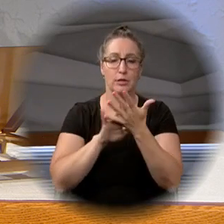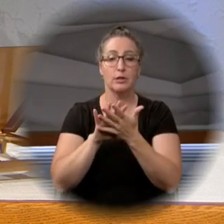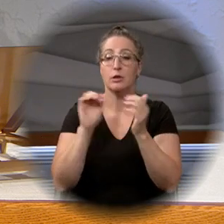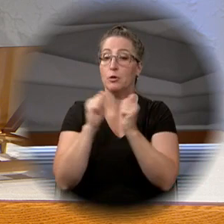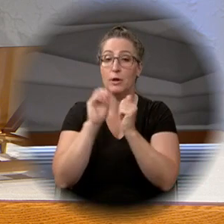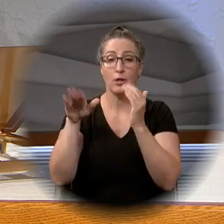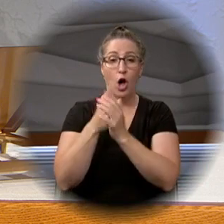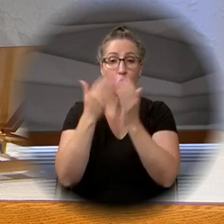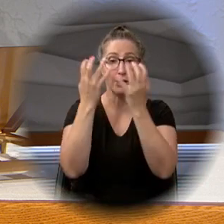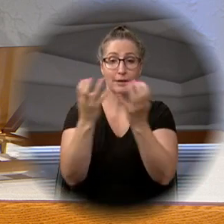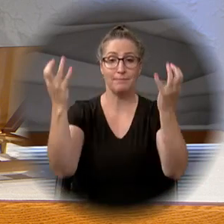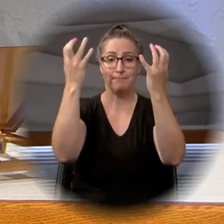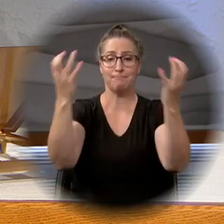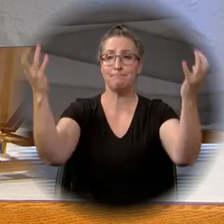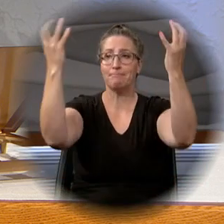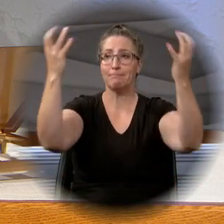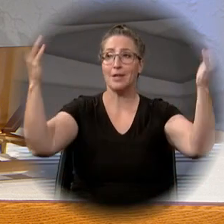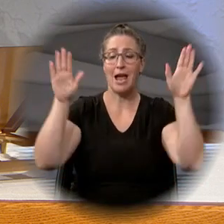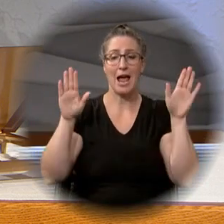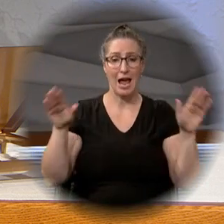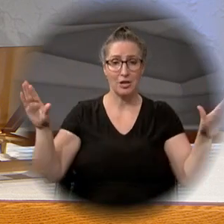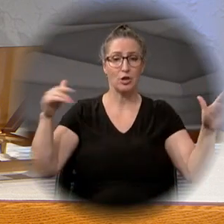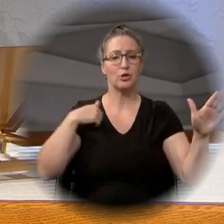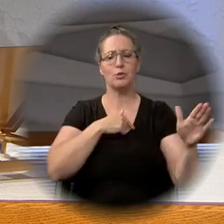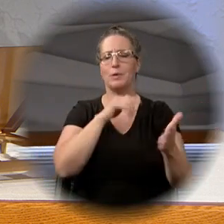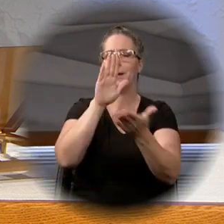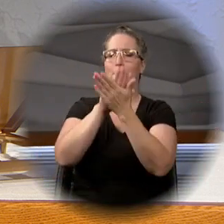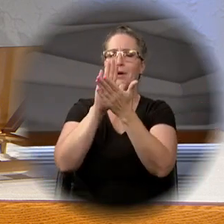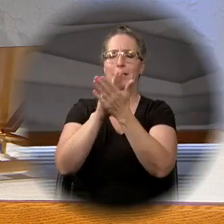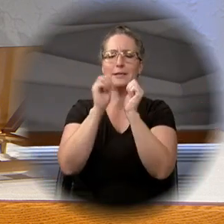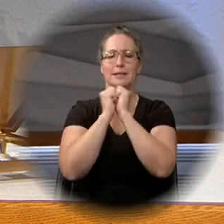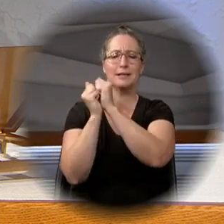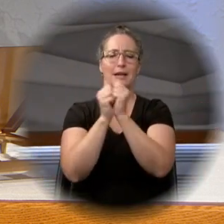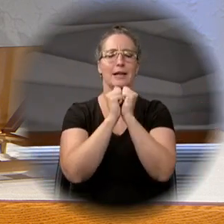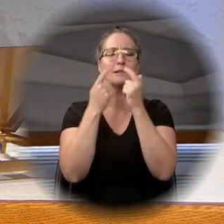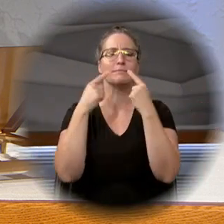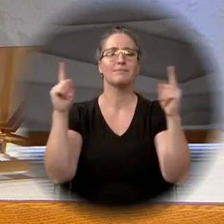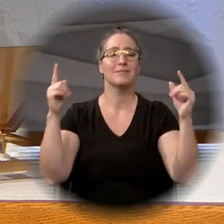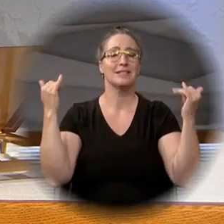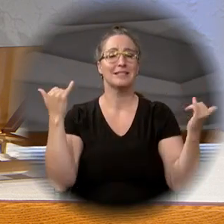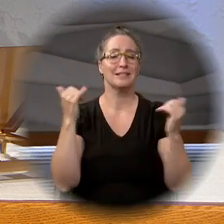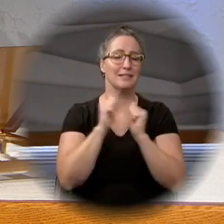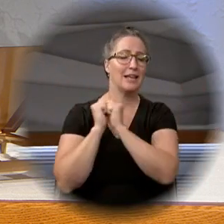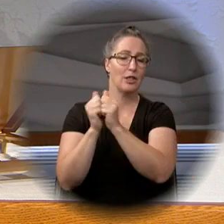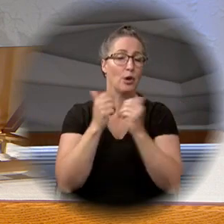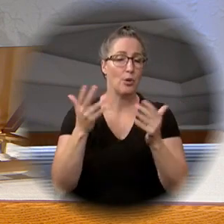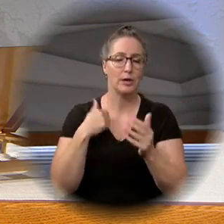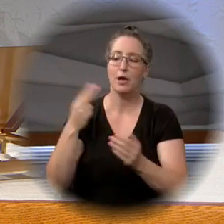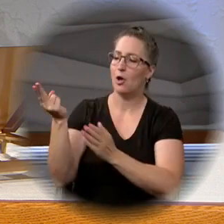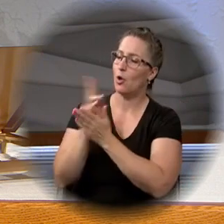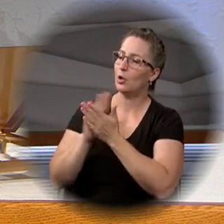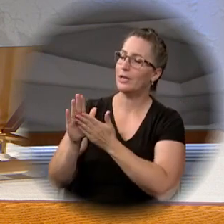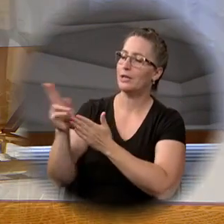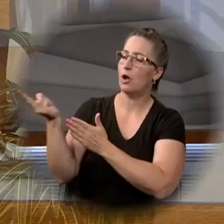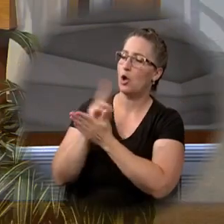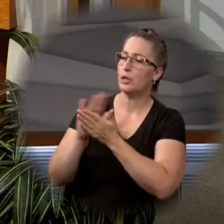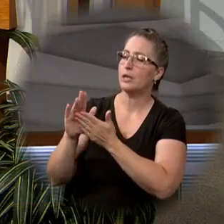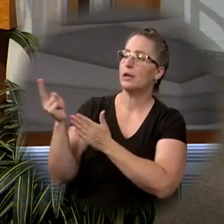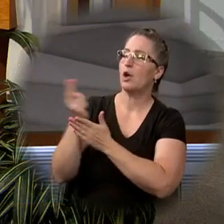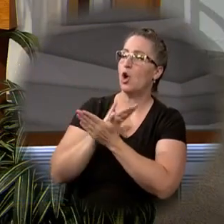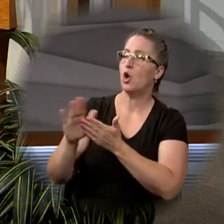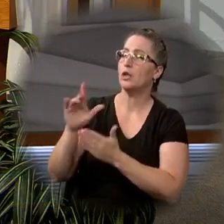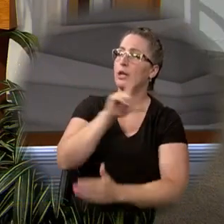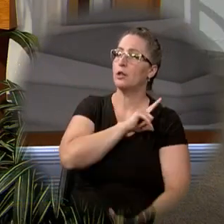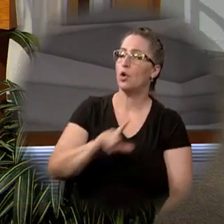with all the angels, we praise you. As in joyful celebration, we acclaim, Holy, holy, holy,